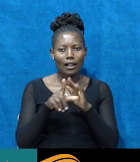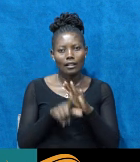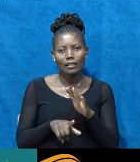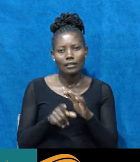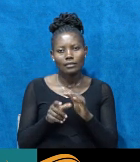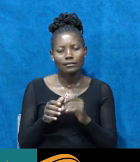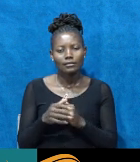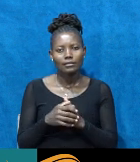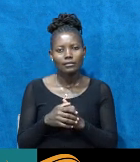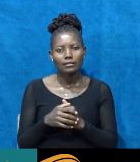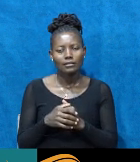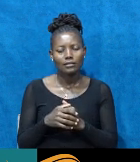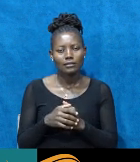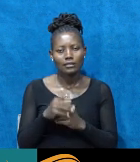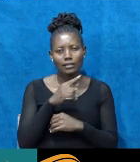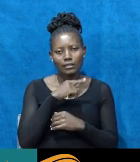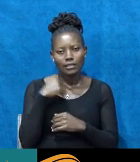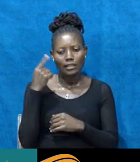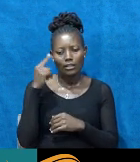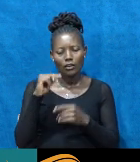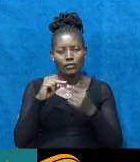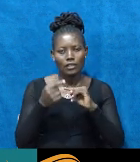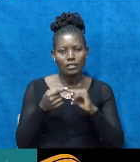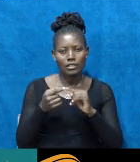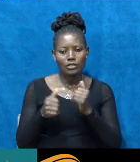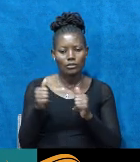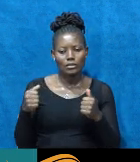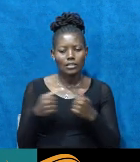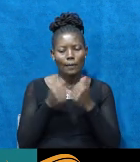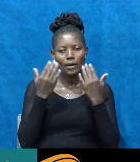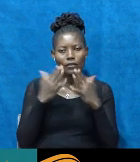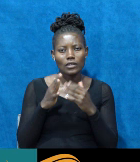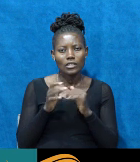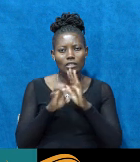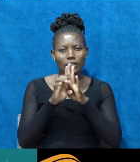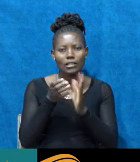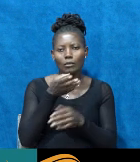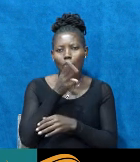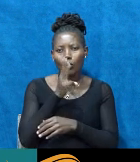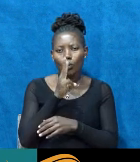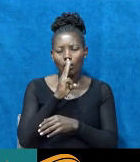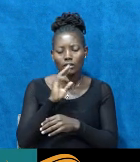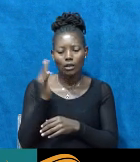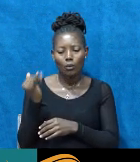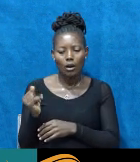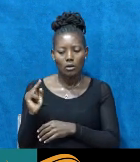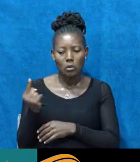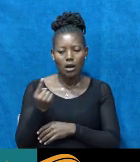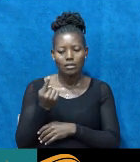healing of the injuries that have occurred? Let's say water, because once it's more dry or more